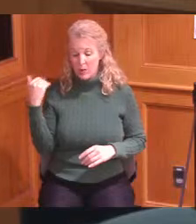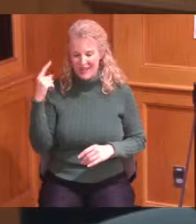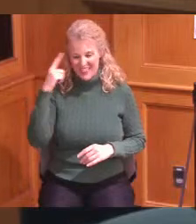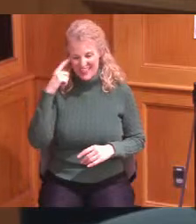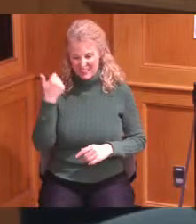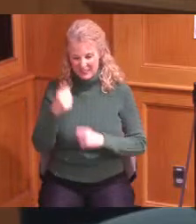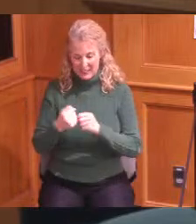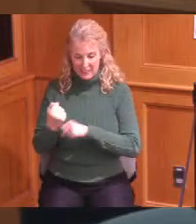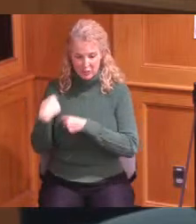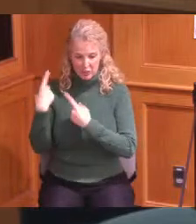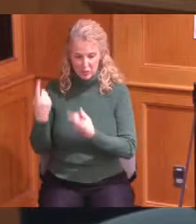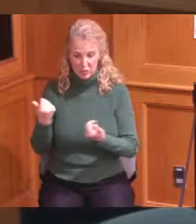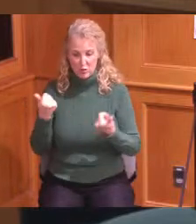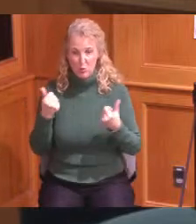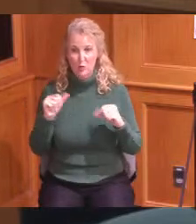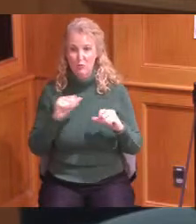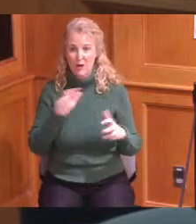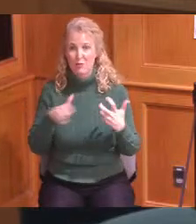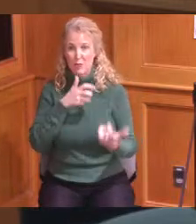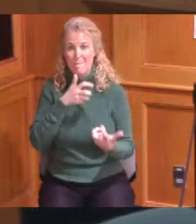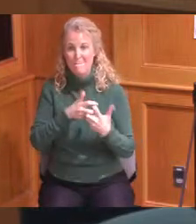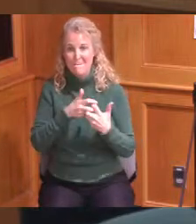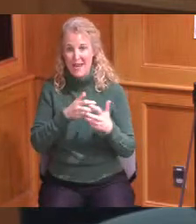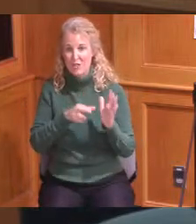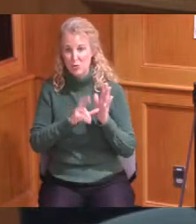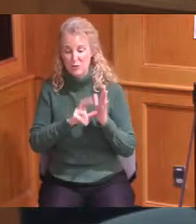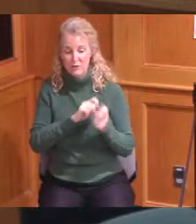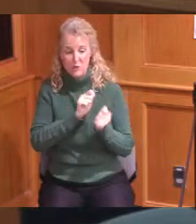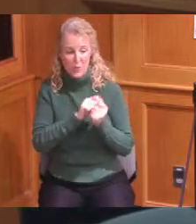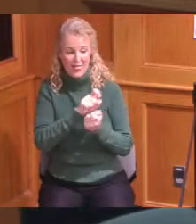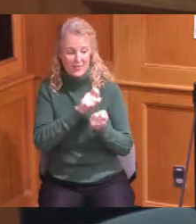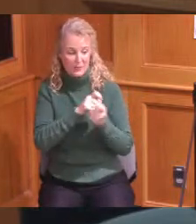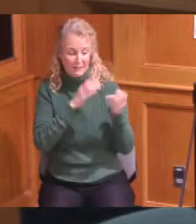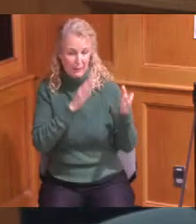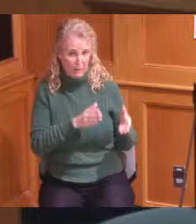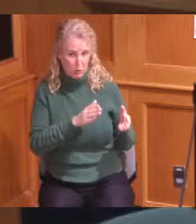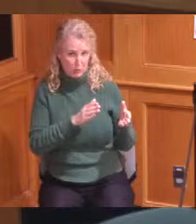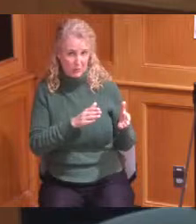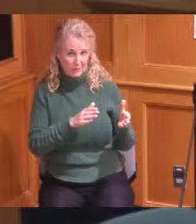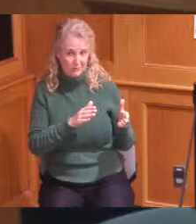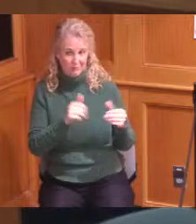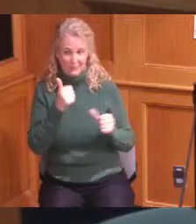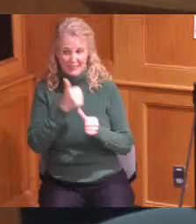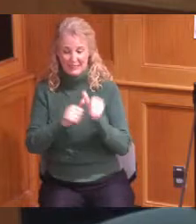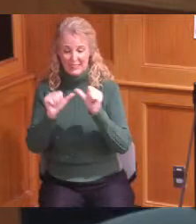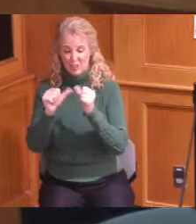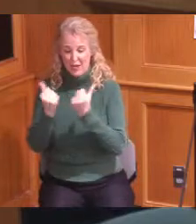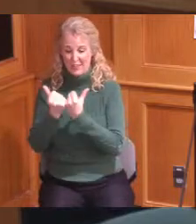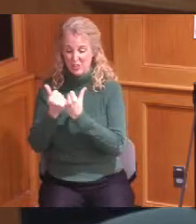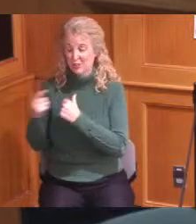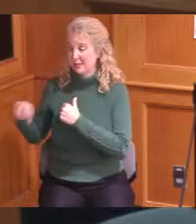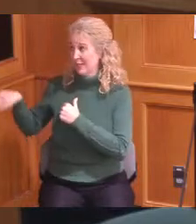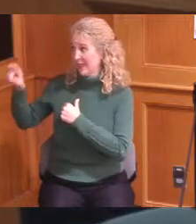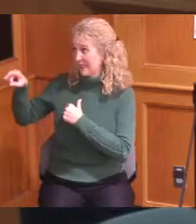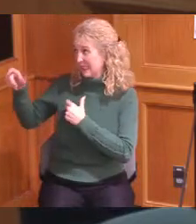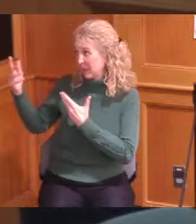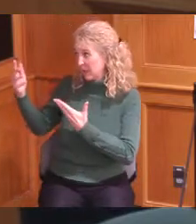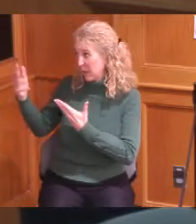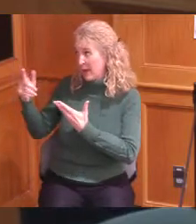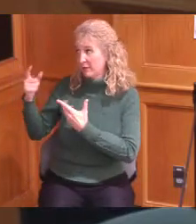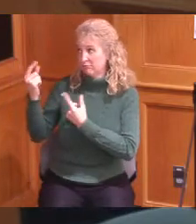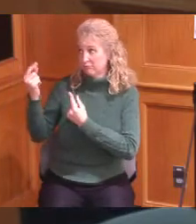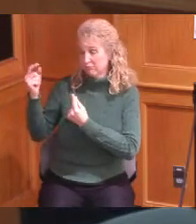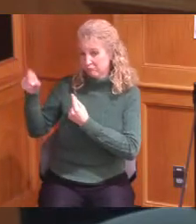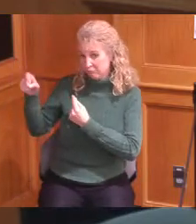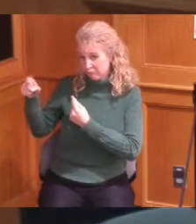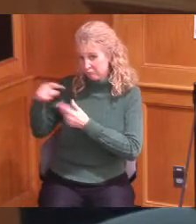years or so, done our best to try to customize those reviews to get at what each of the agencies truly needs and what's beneficial for the levy committee and the